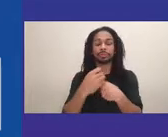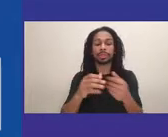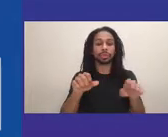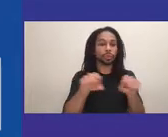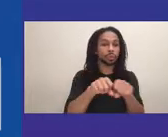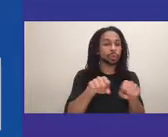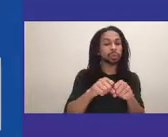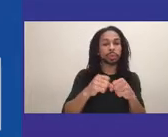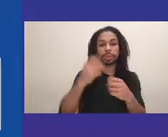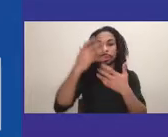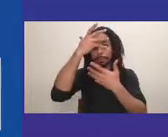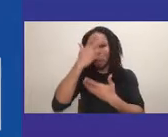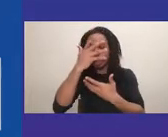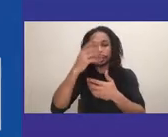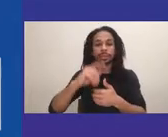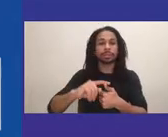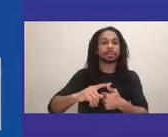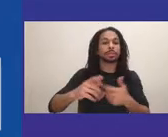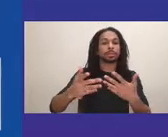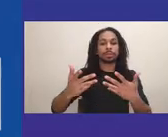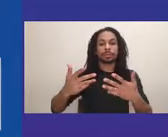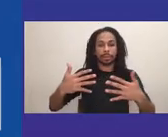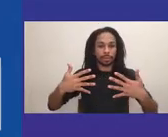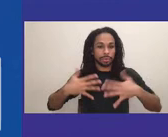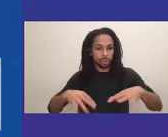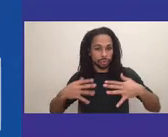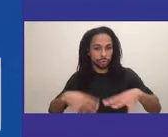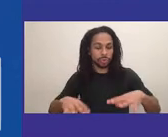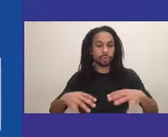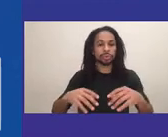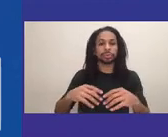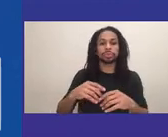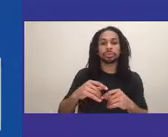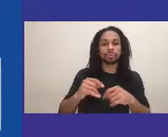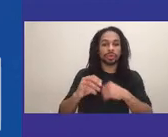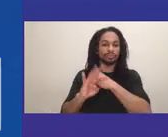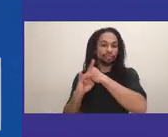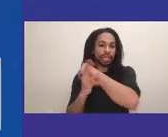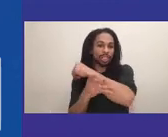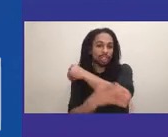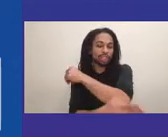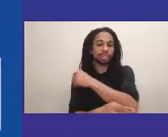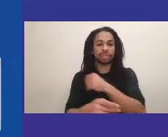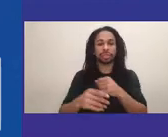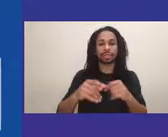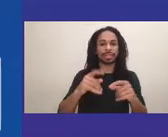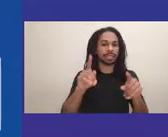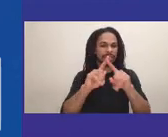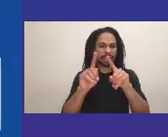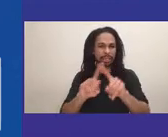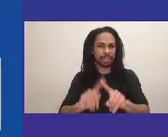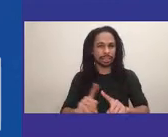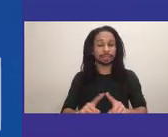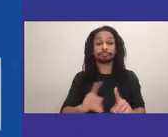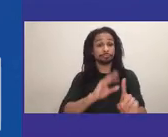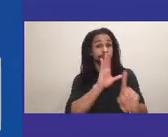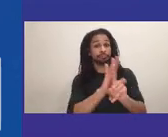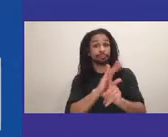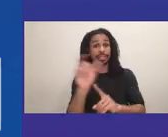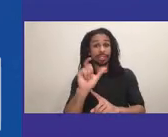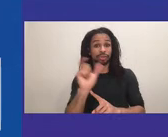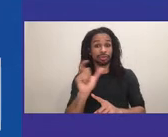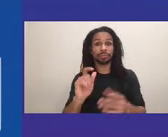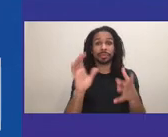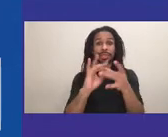moccasins, tulip purses, fringe, and just so much. Their Instagram says a